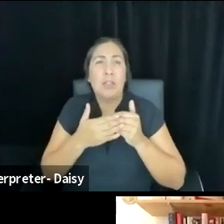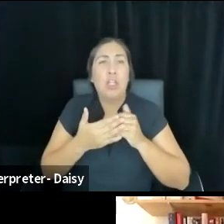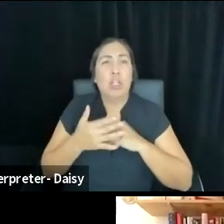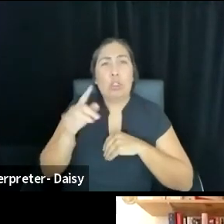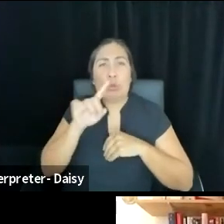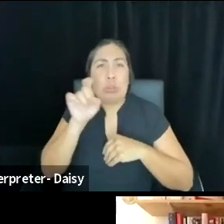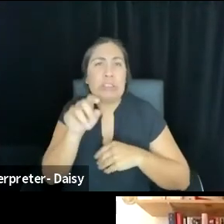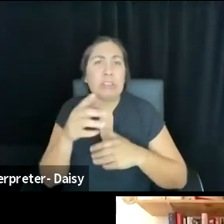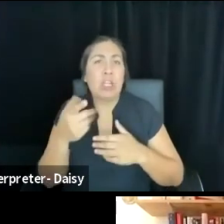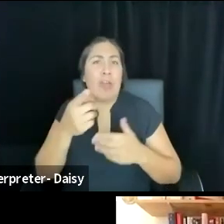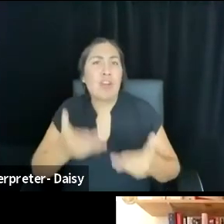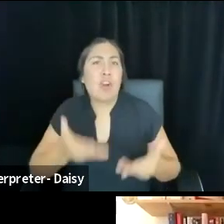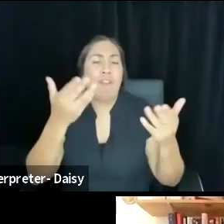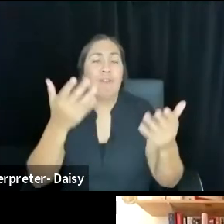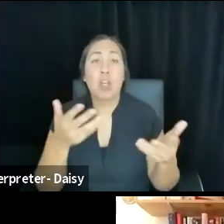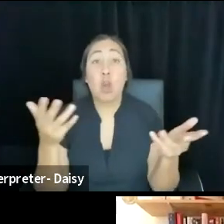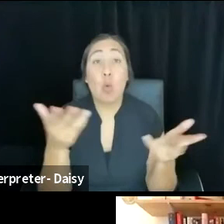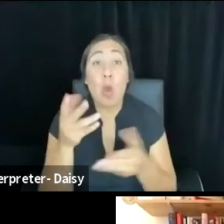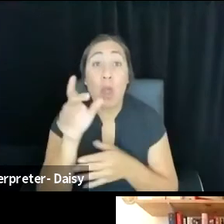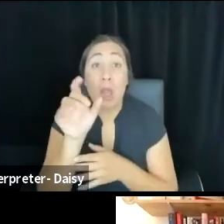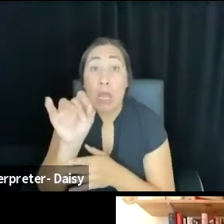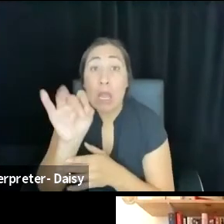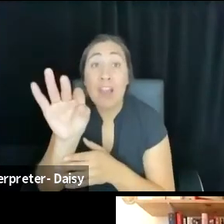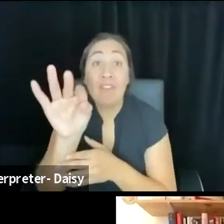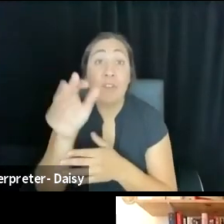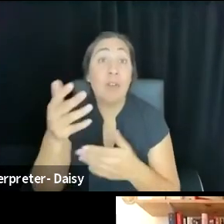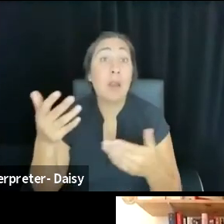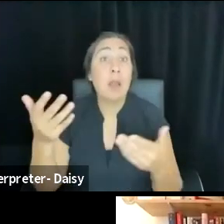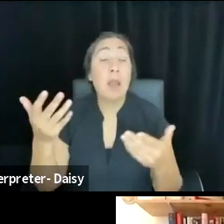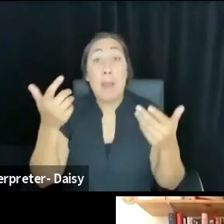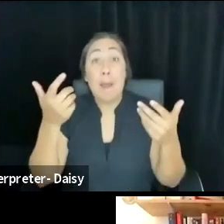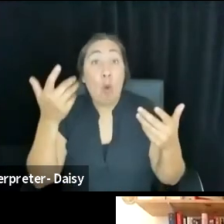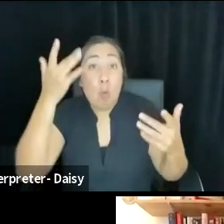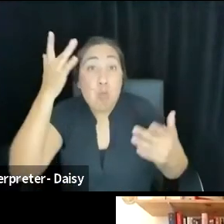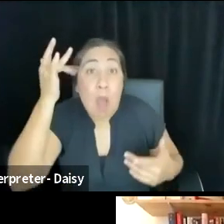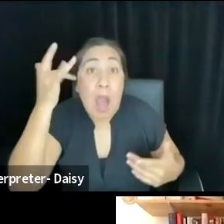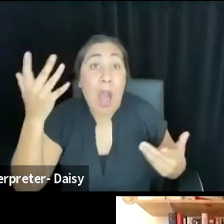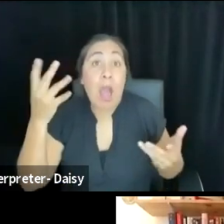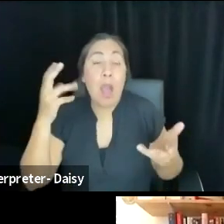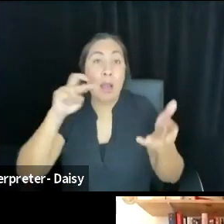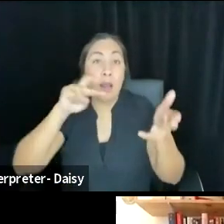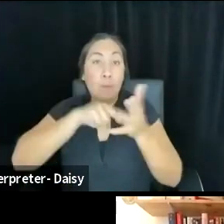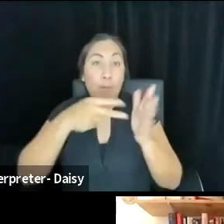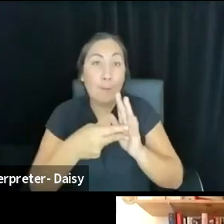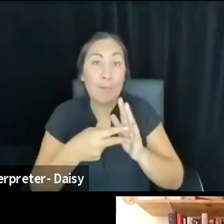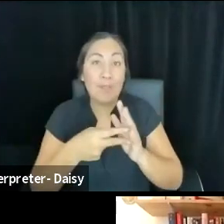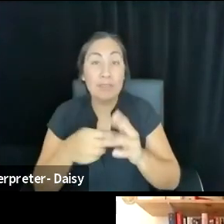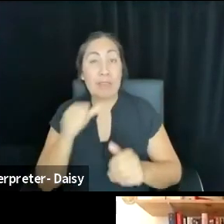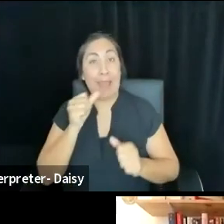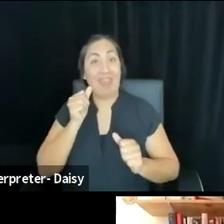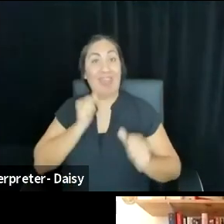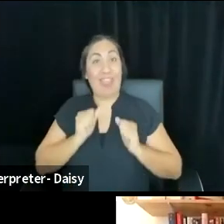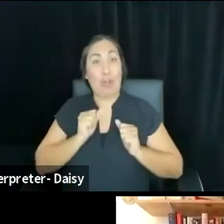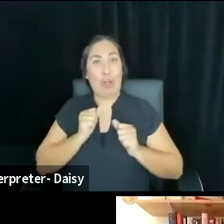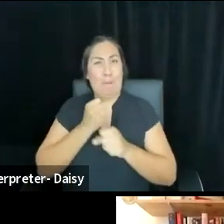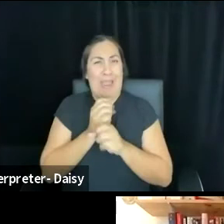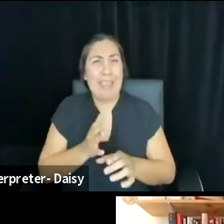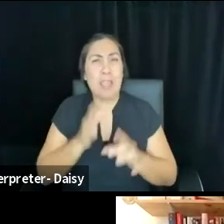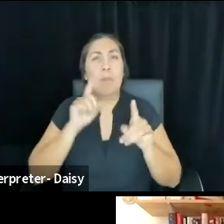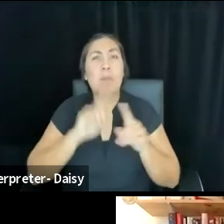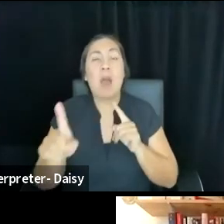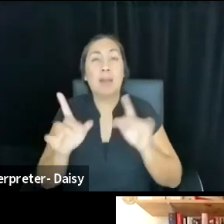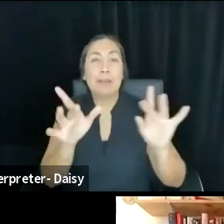if our big why or our big purpose was not theater making, but actually connecting people to other people, then what would